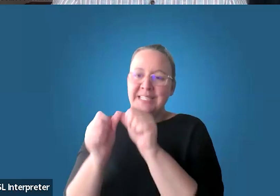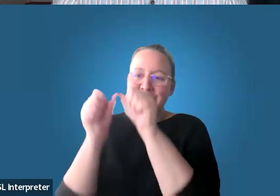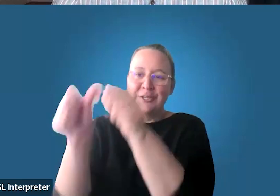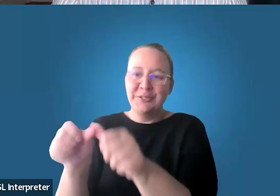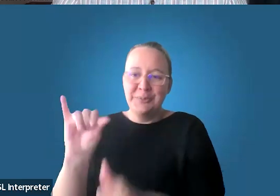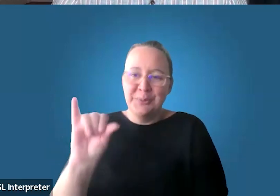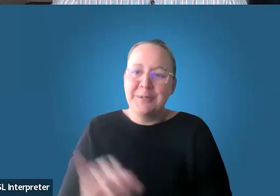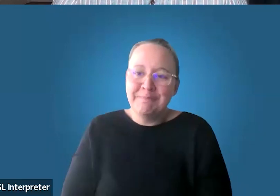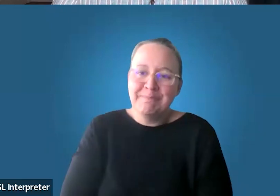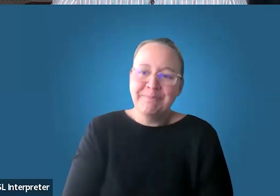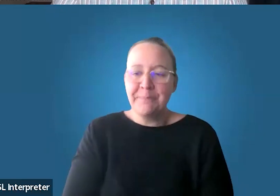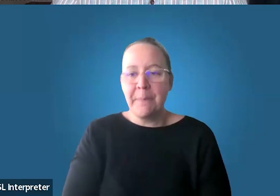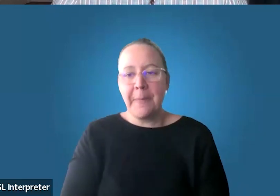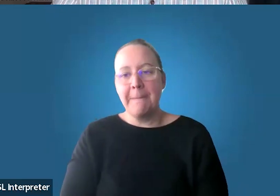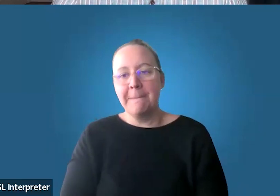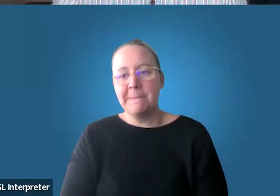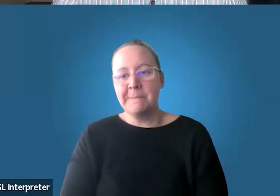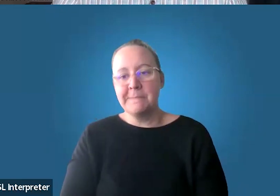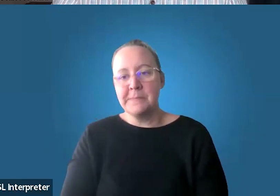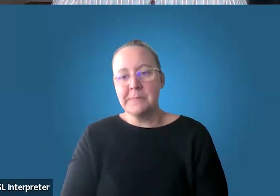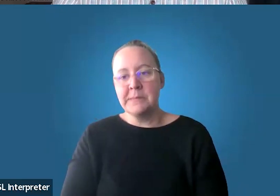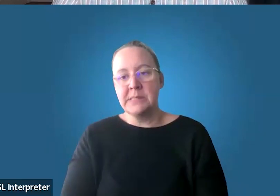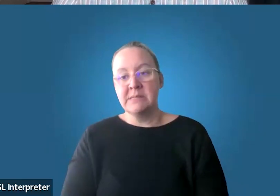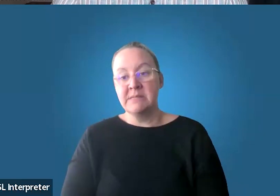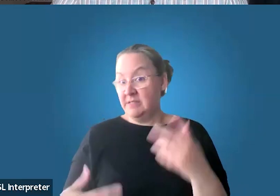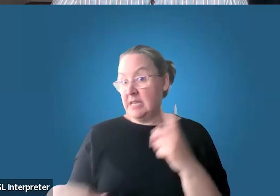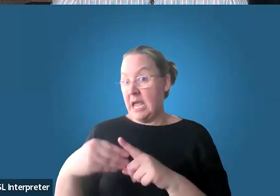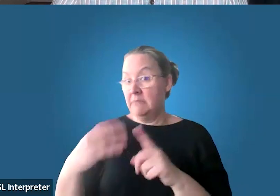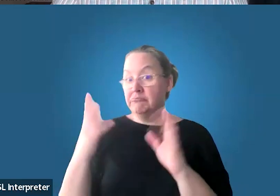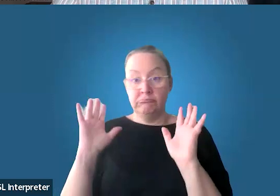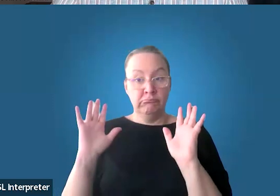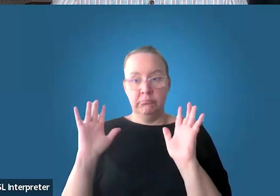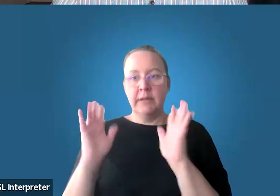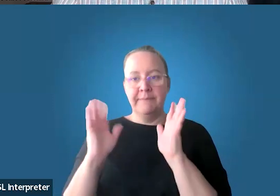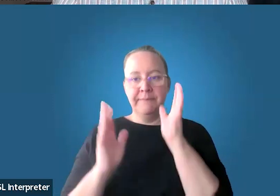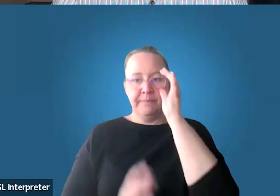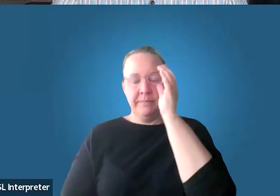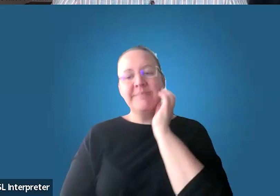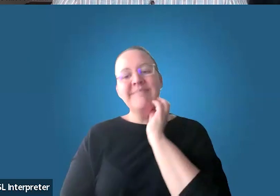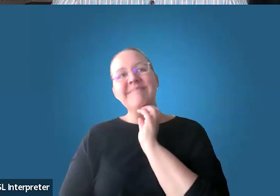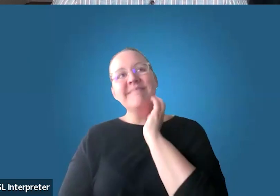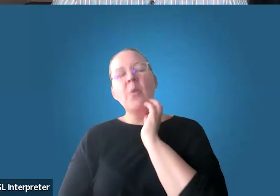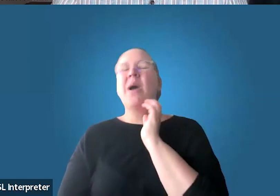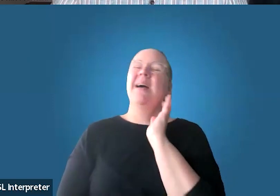long-term. Trevor, I don't know if you have more to add to that. I wouldn't add anything to that. I mean, well, maybe I